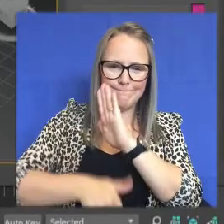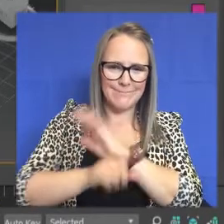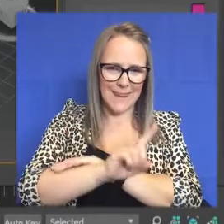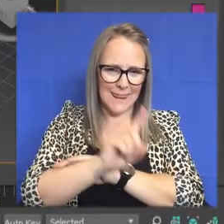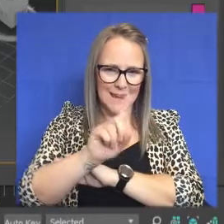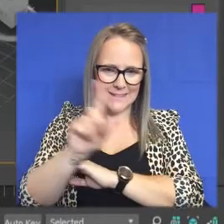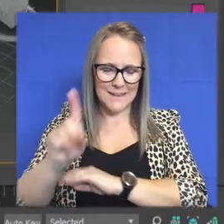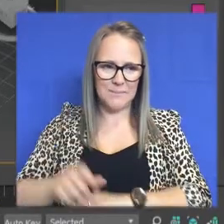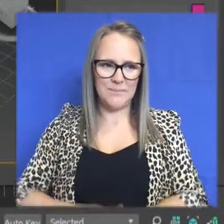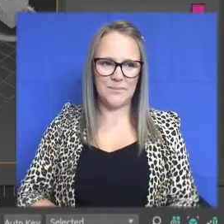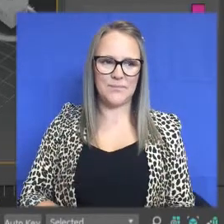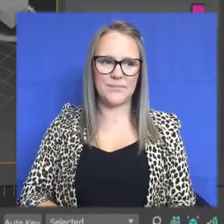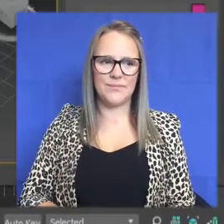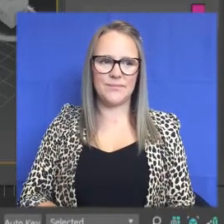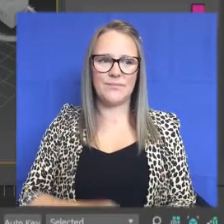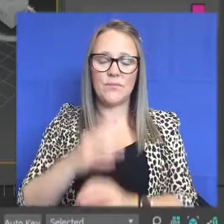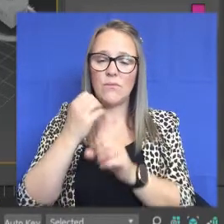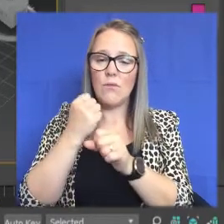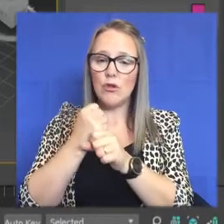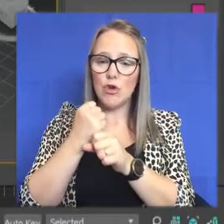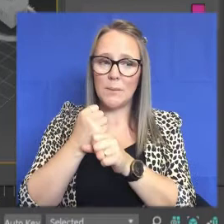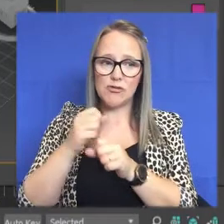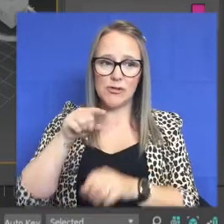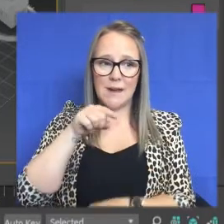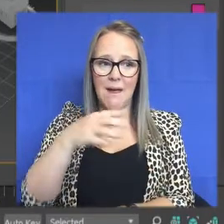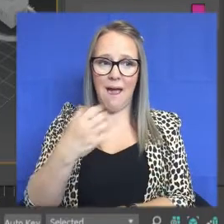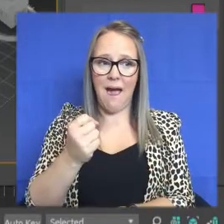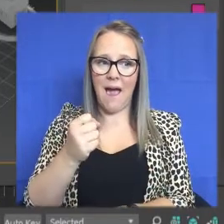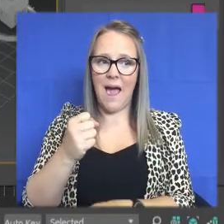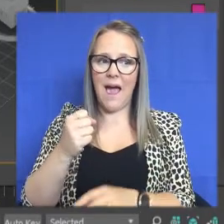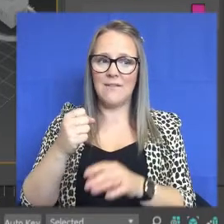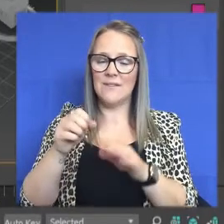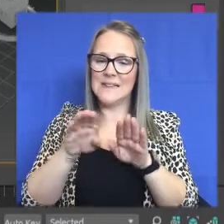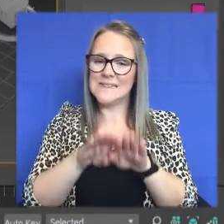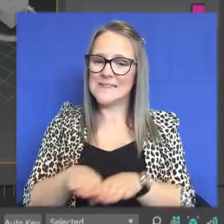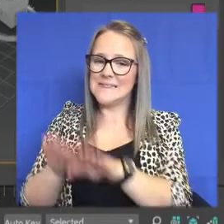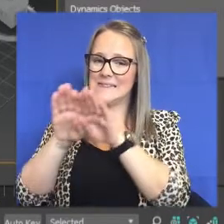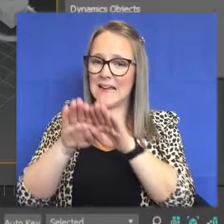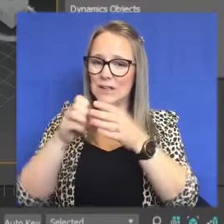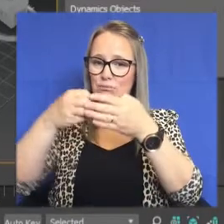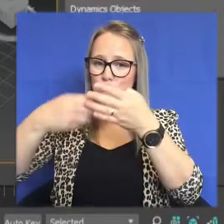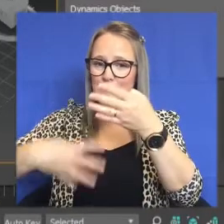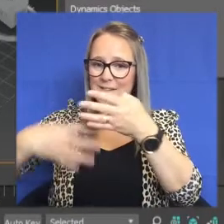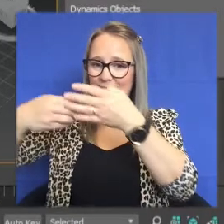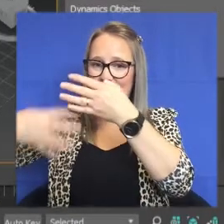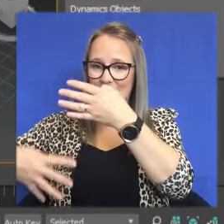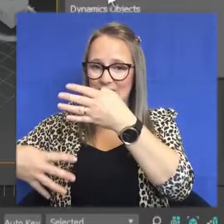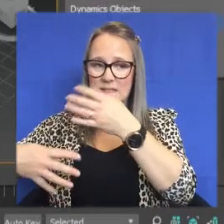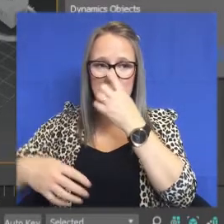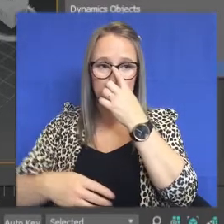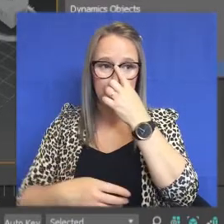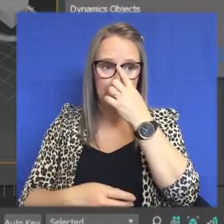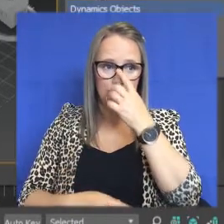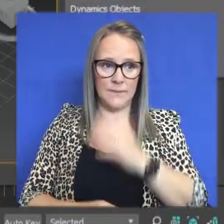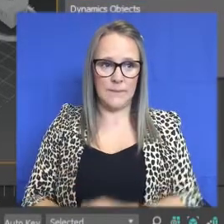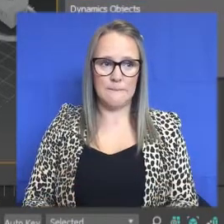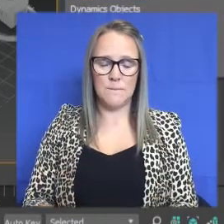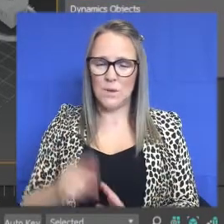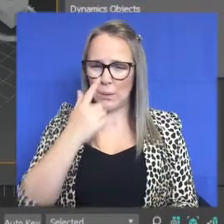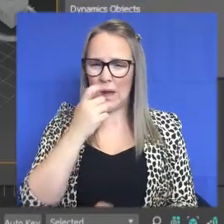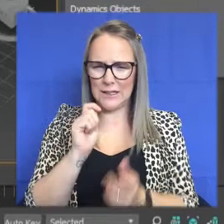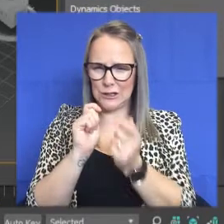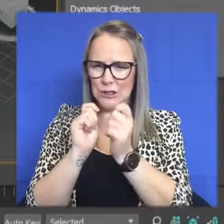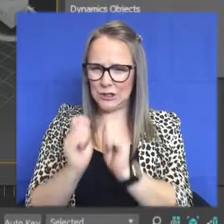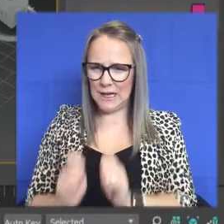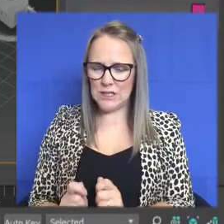time. In geometry, we have the default setting, which is standard primitives, which is a drop-down menu that we can change to